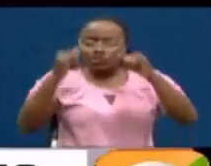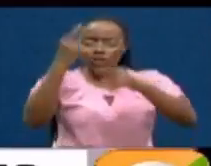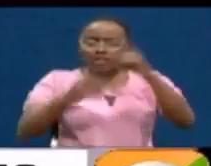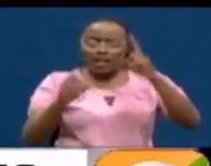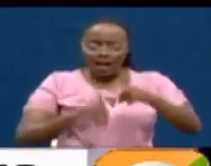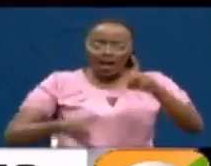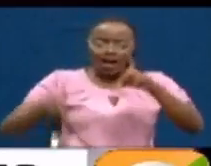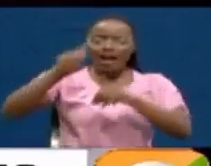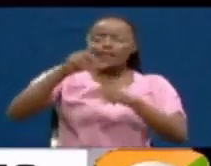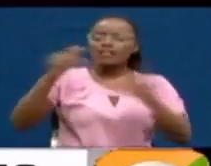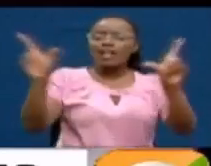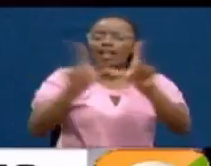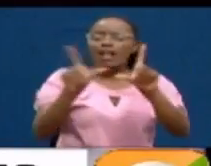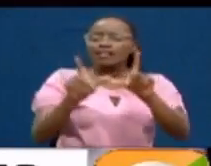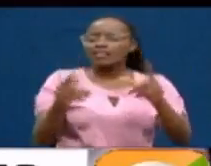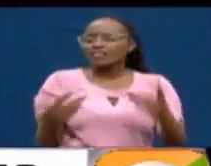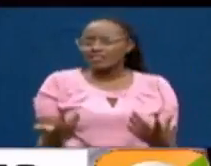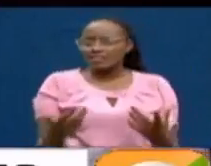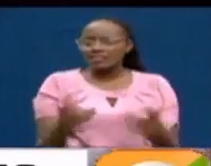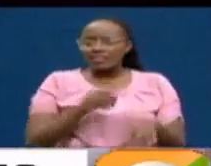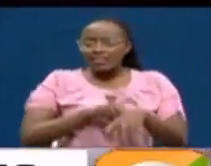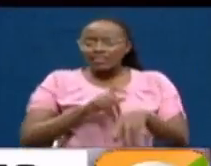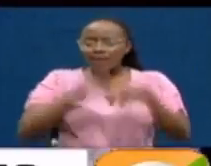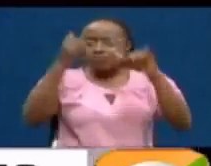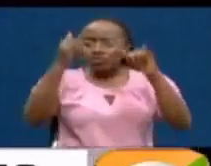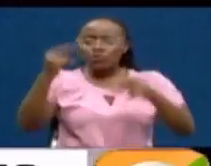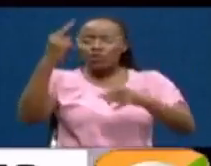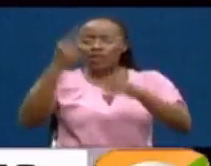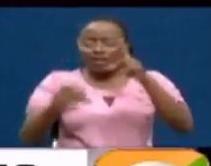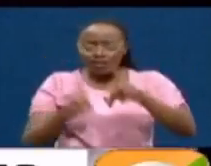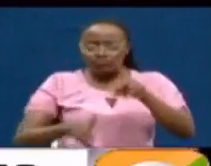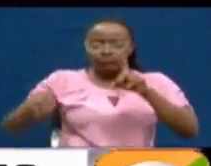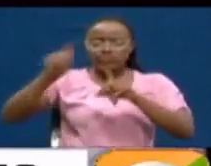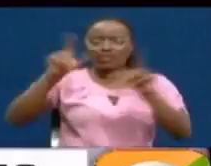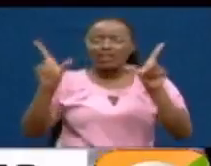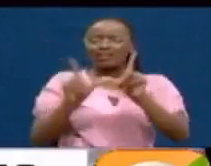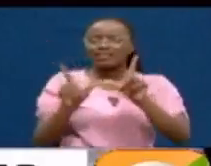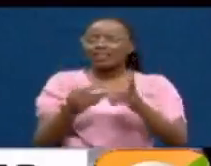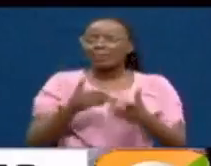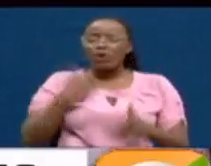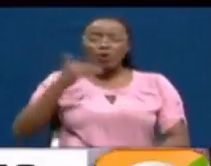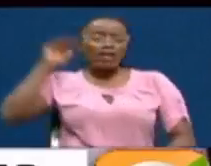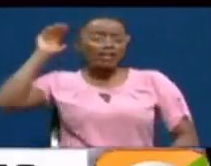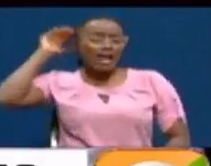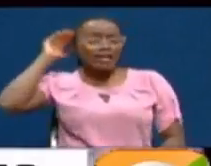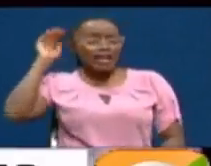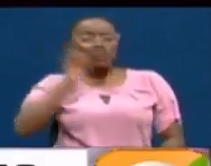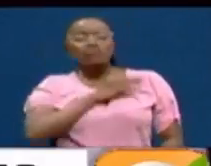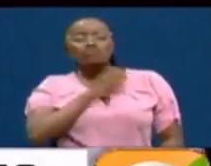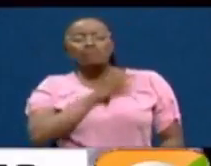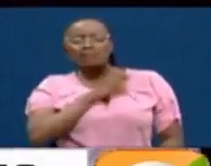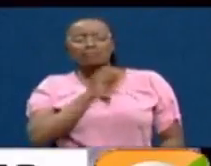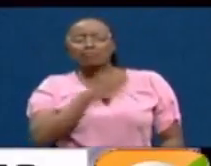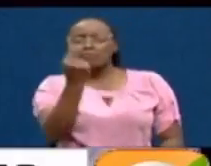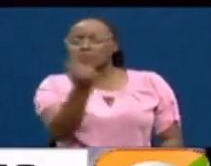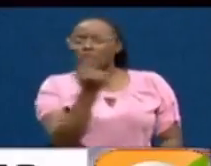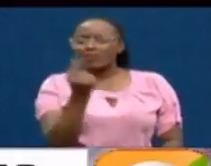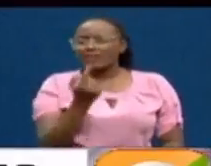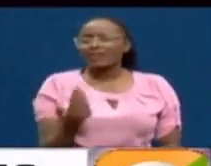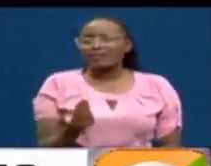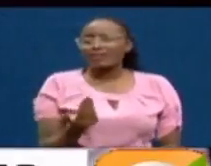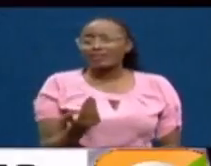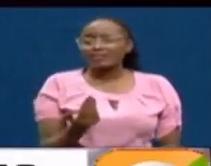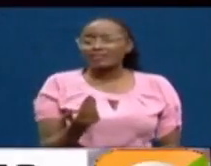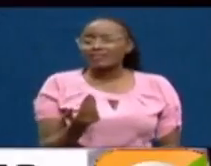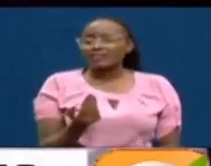increase license, tukiruka mwaka inaongezea license. Sasa nasikia tu akicomplain ati sijui nini nini, then